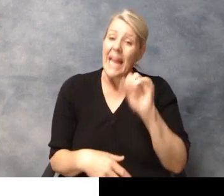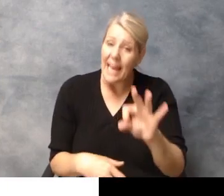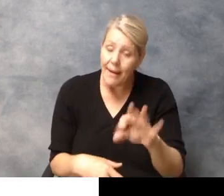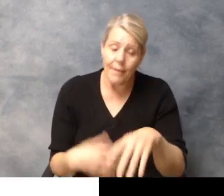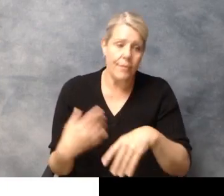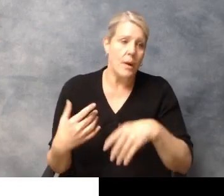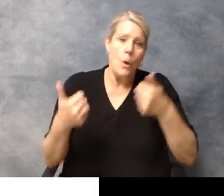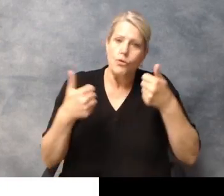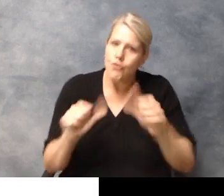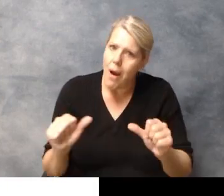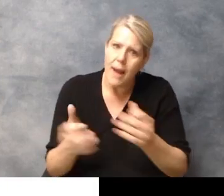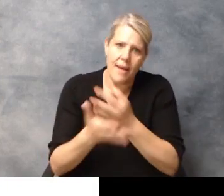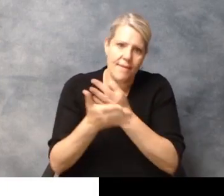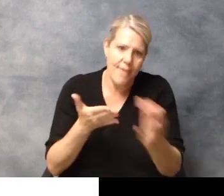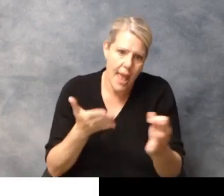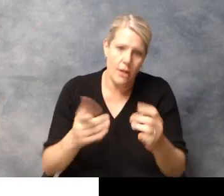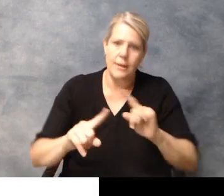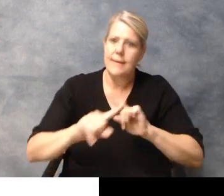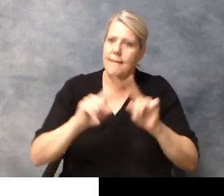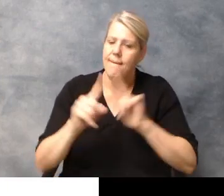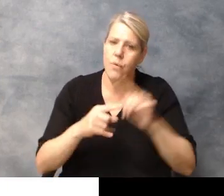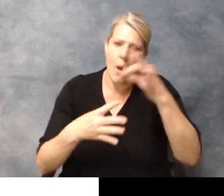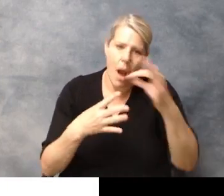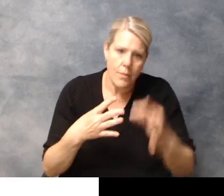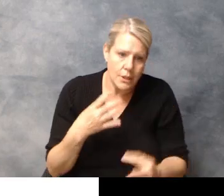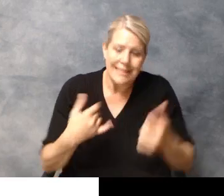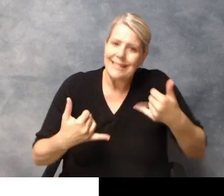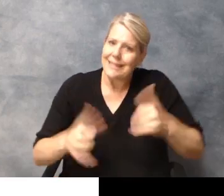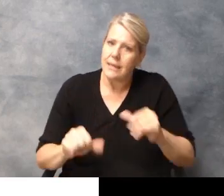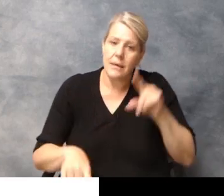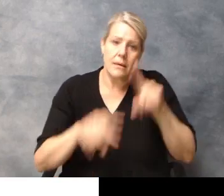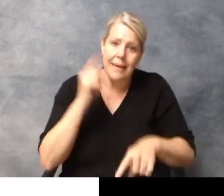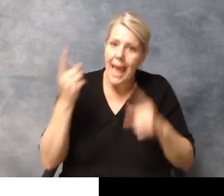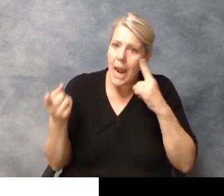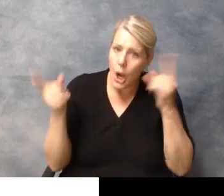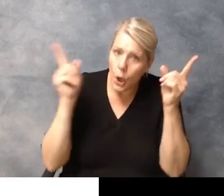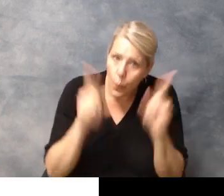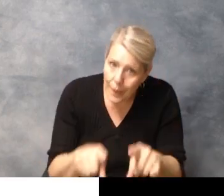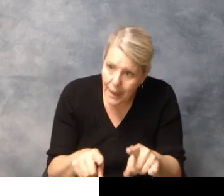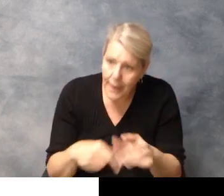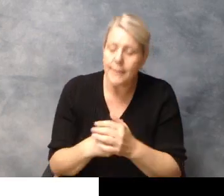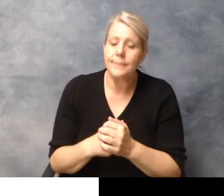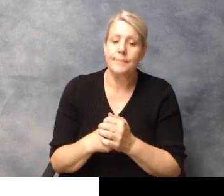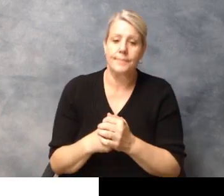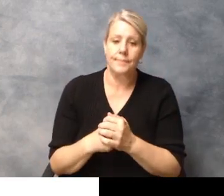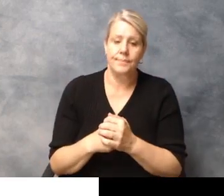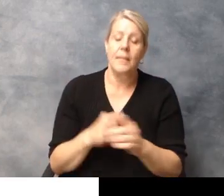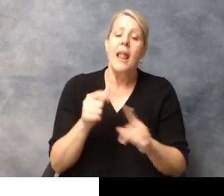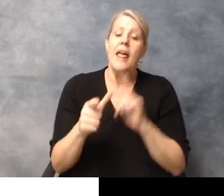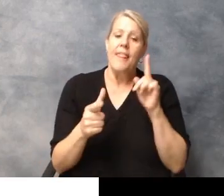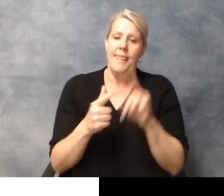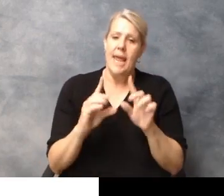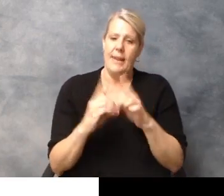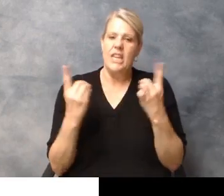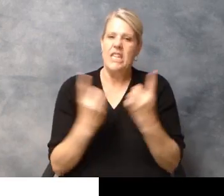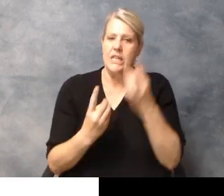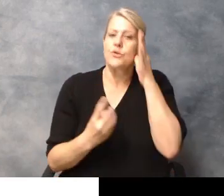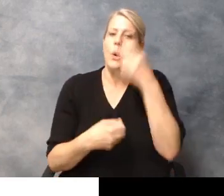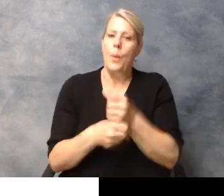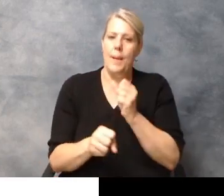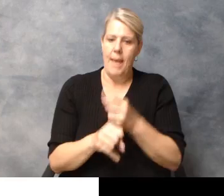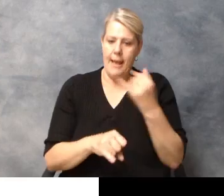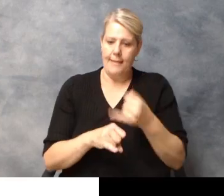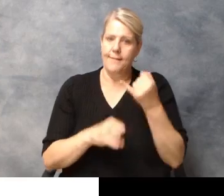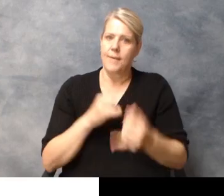all available options for consensus and still is not able to come to an agreement, the district makes the final determination